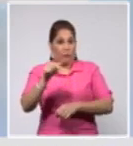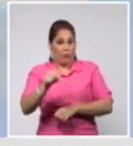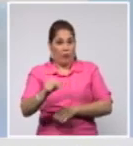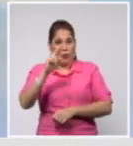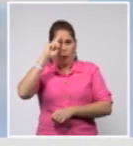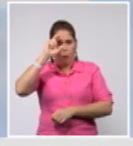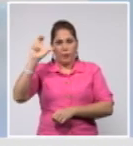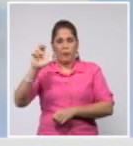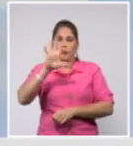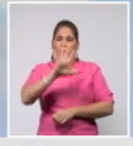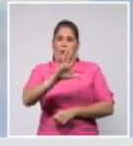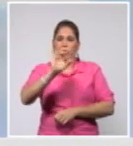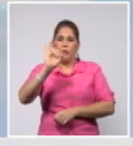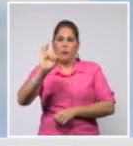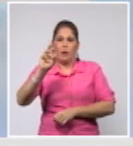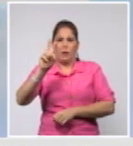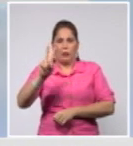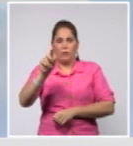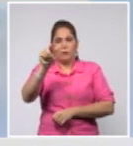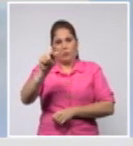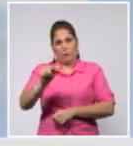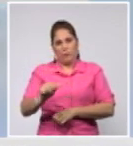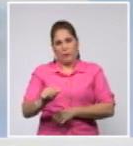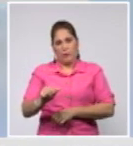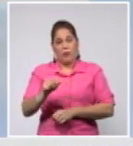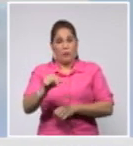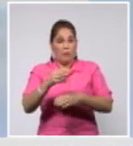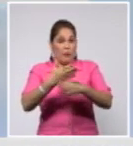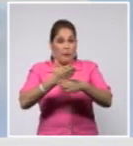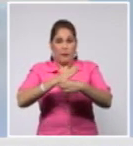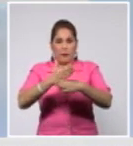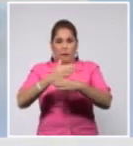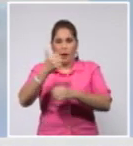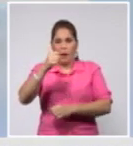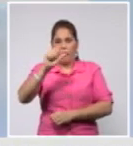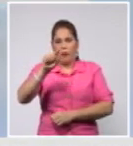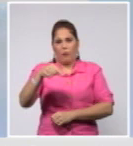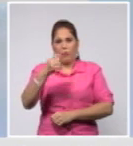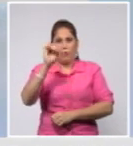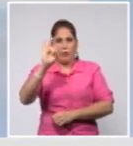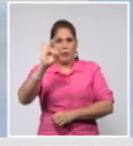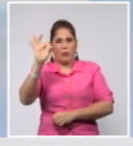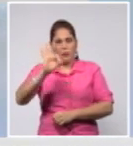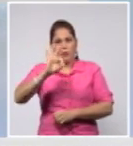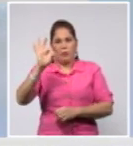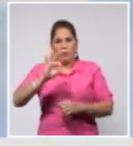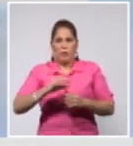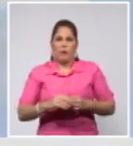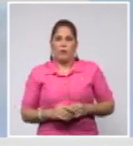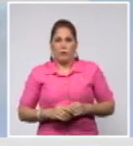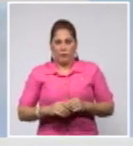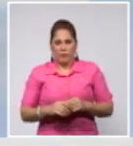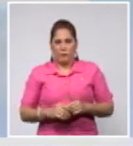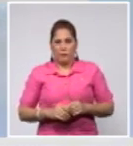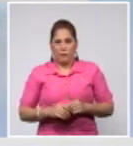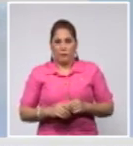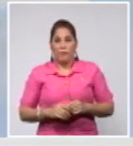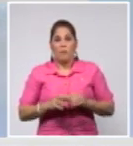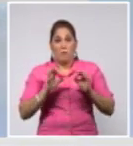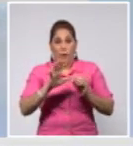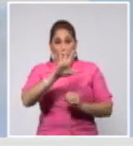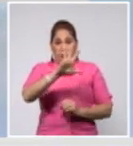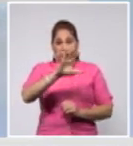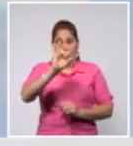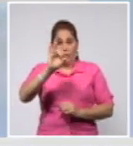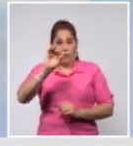572, or 10.7%, are active hospitalized cases. Of